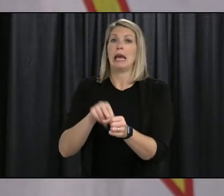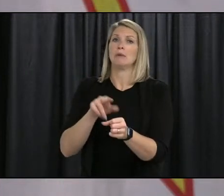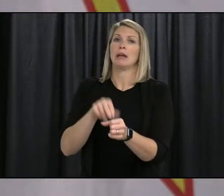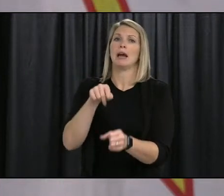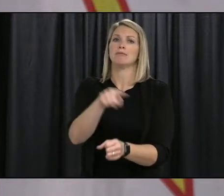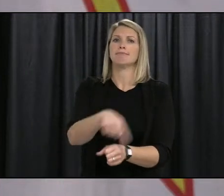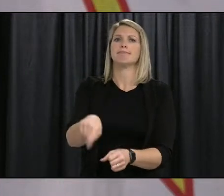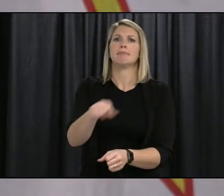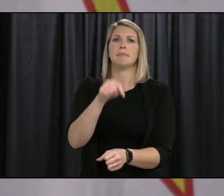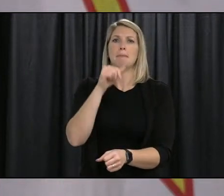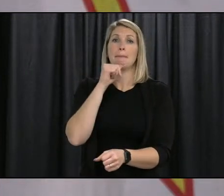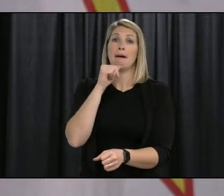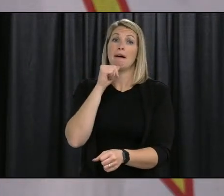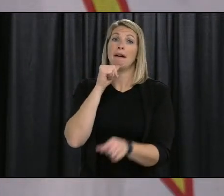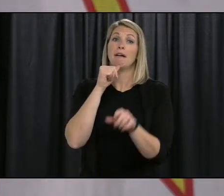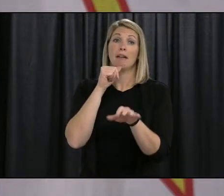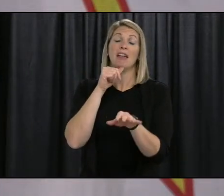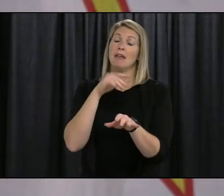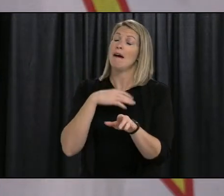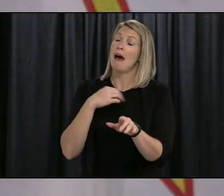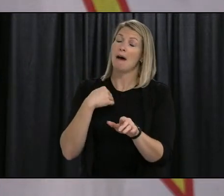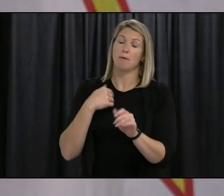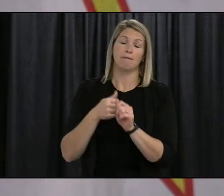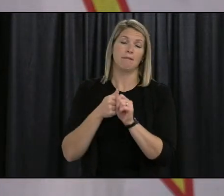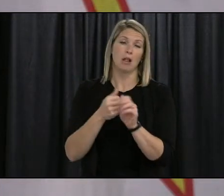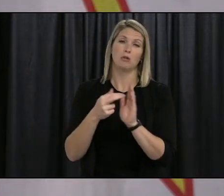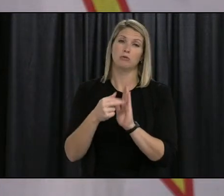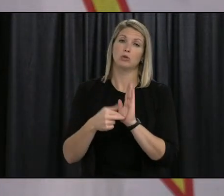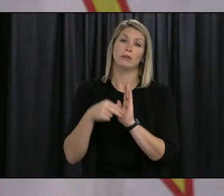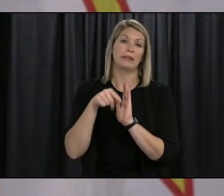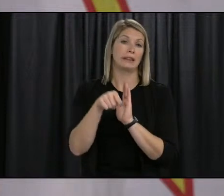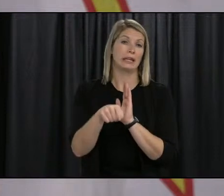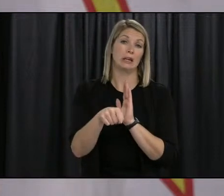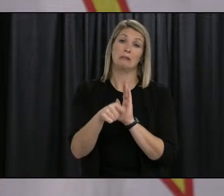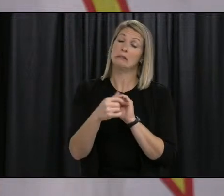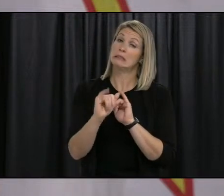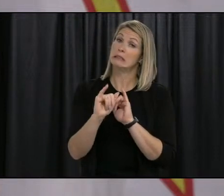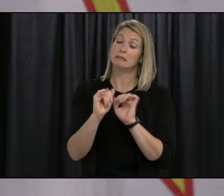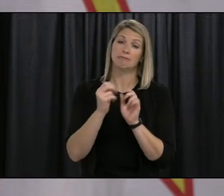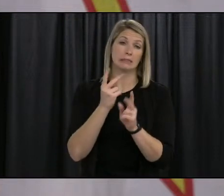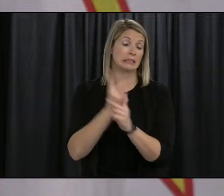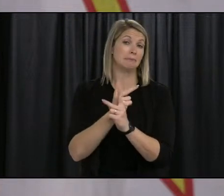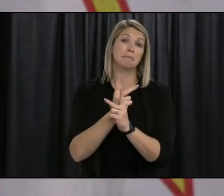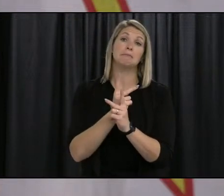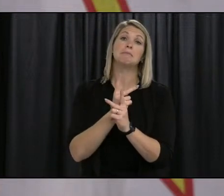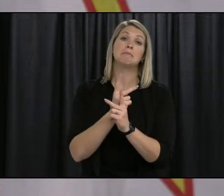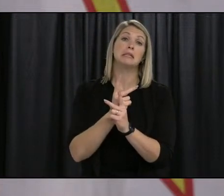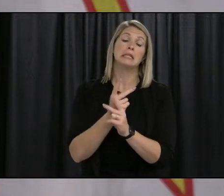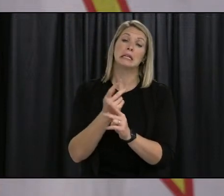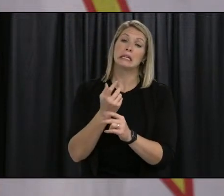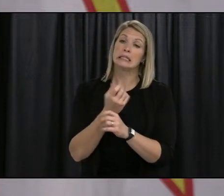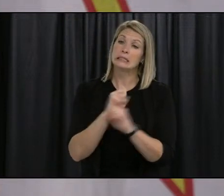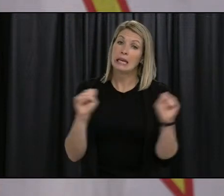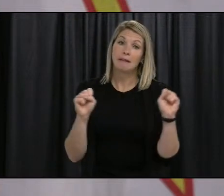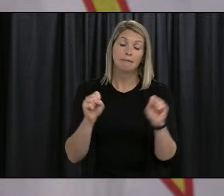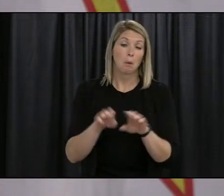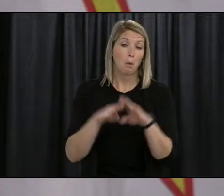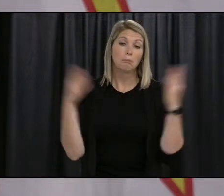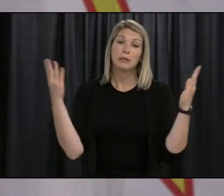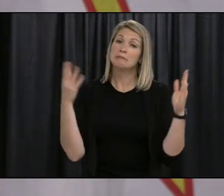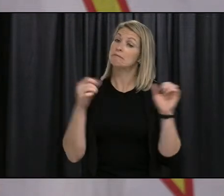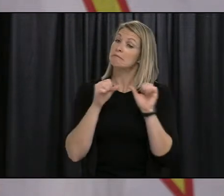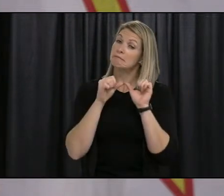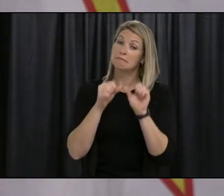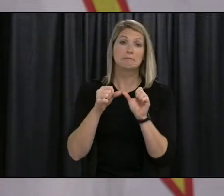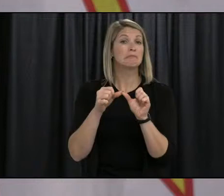the rules that are in place, the guidance that is in place with regard to safe operation of those facilities will